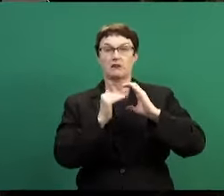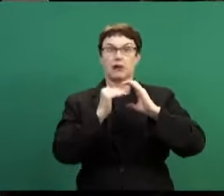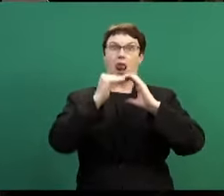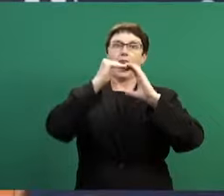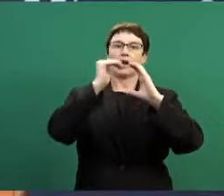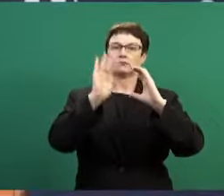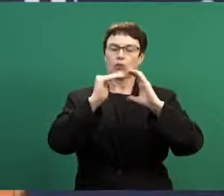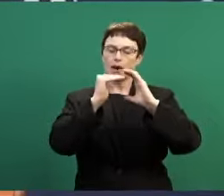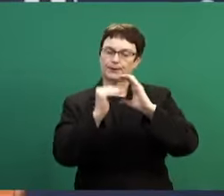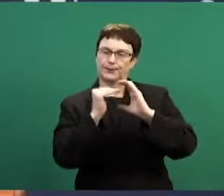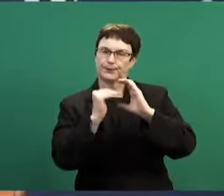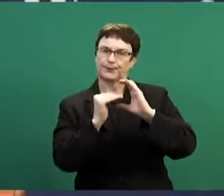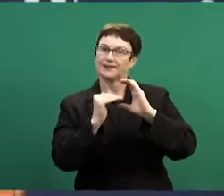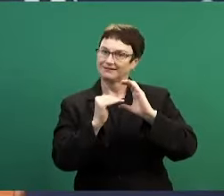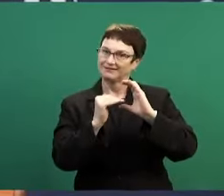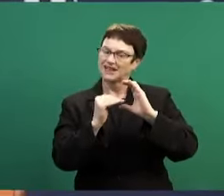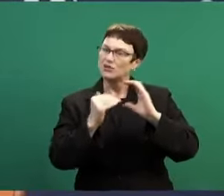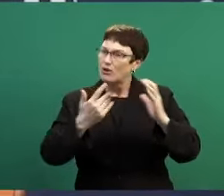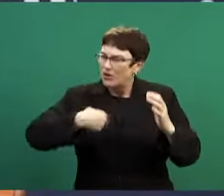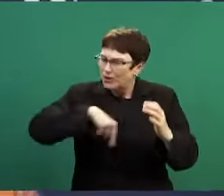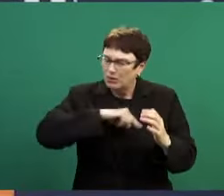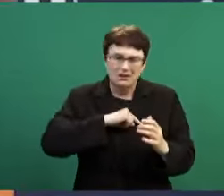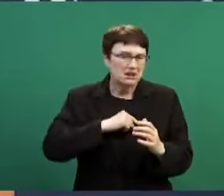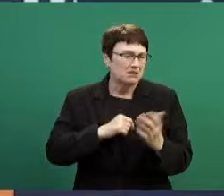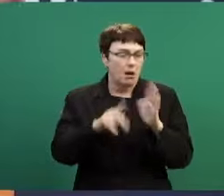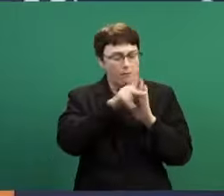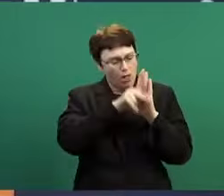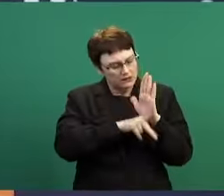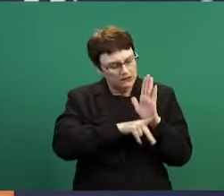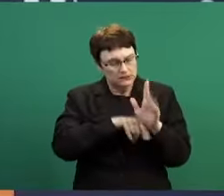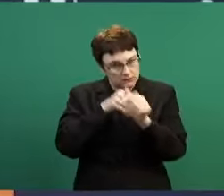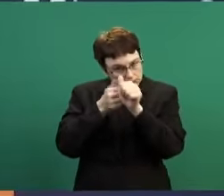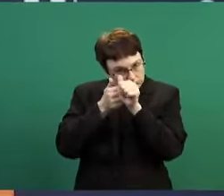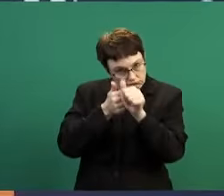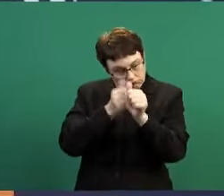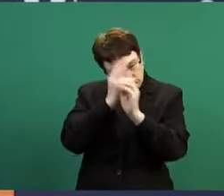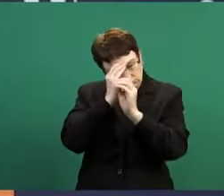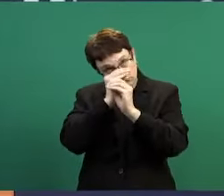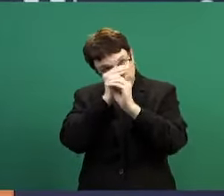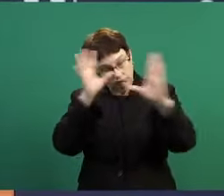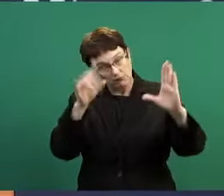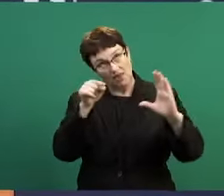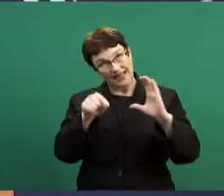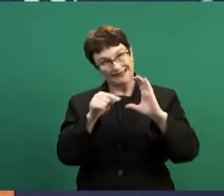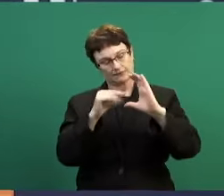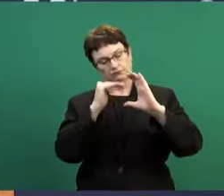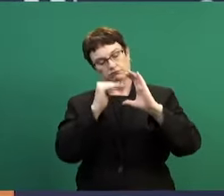the inflation outlook that we are having, barring any of those risks